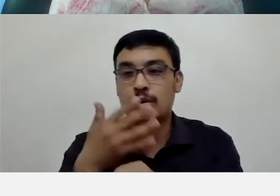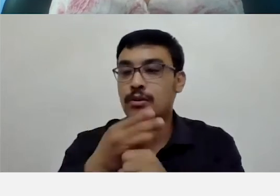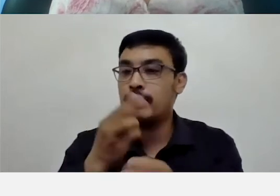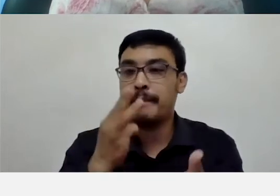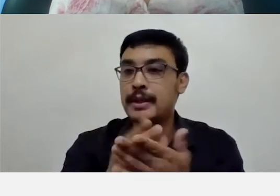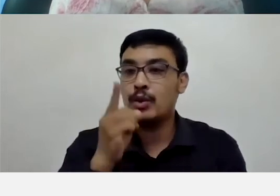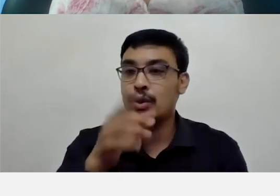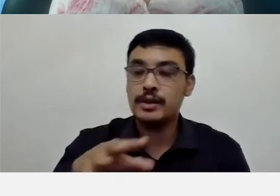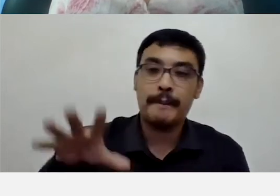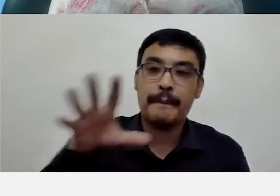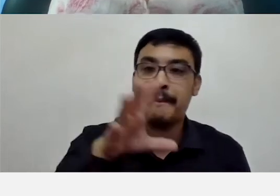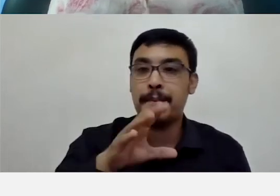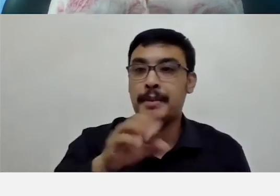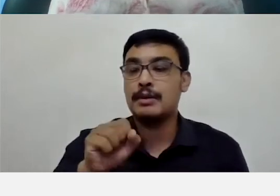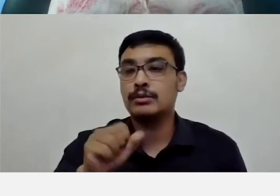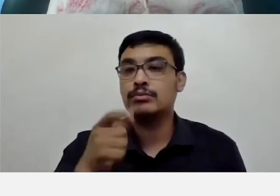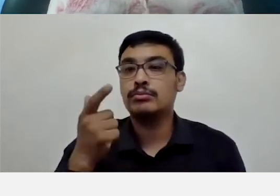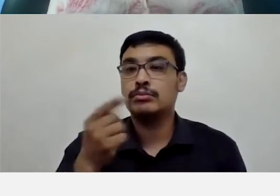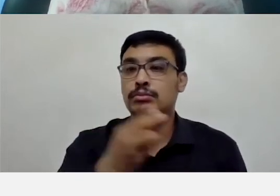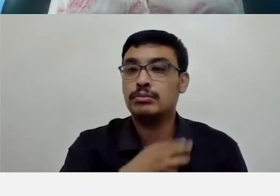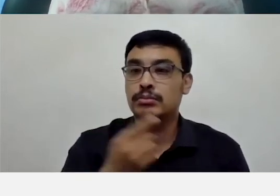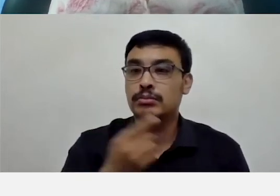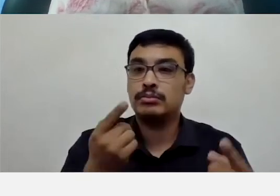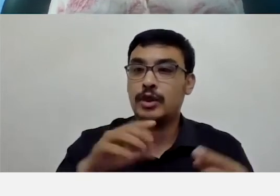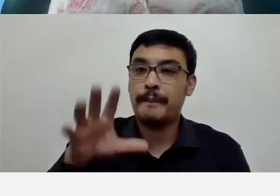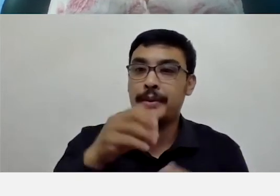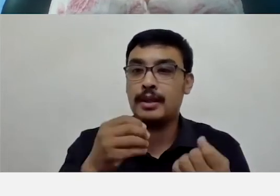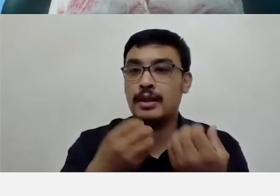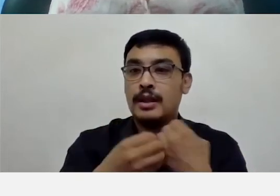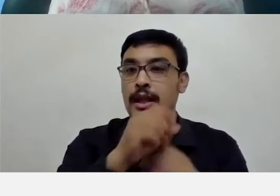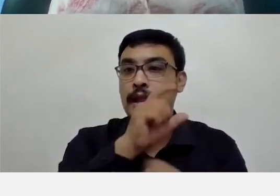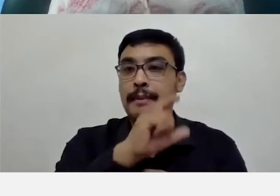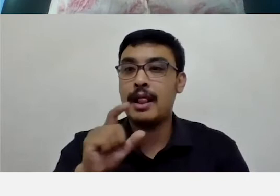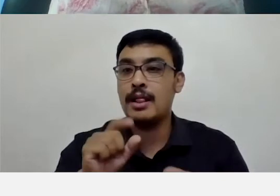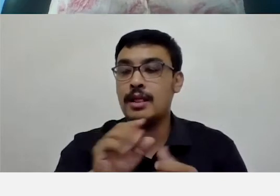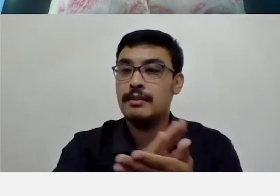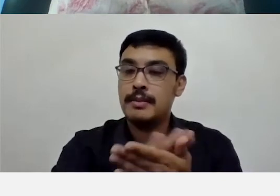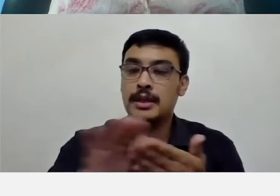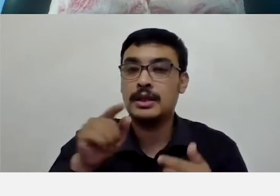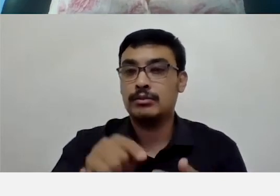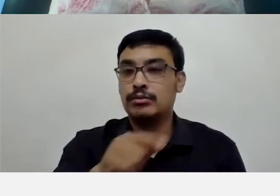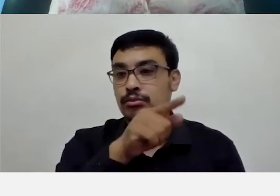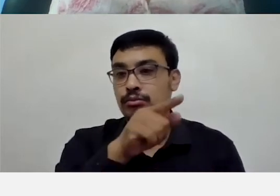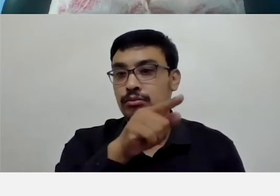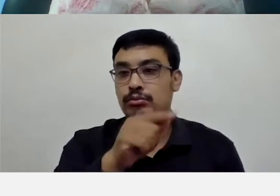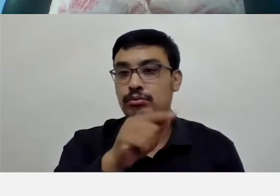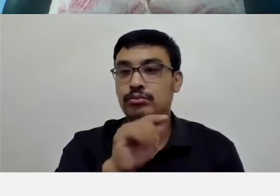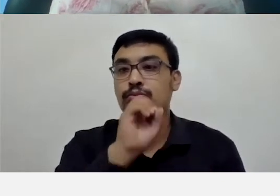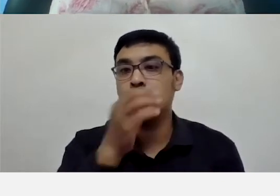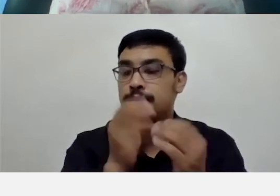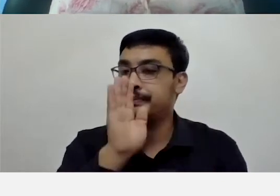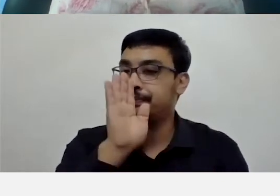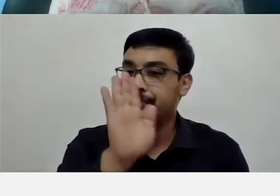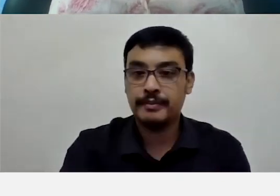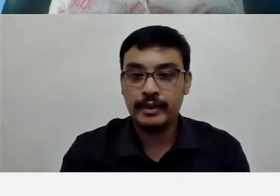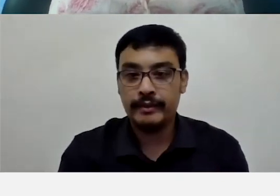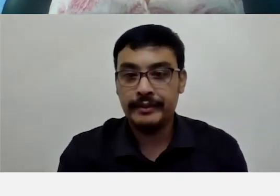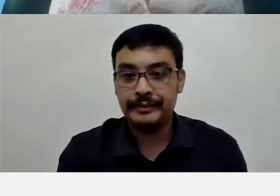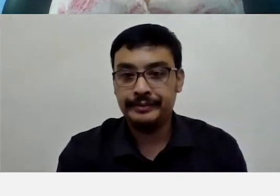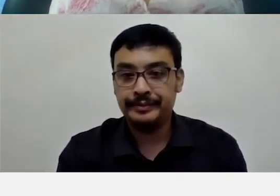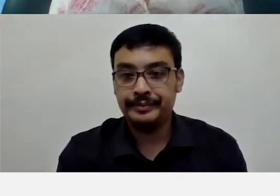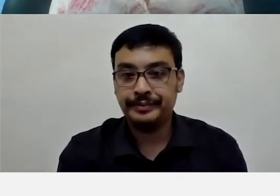all part of the people, all part of Nepal, people worship this Toleju goddess. So